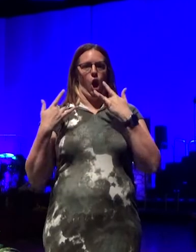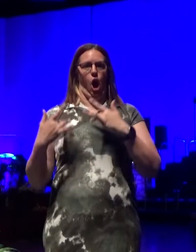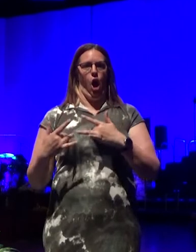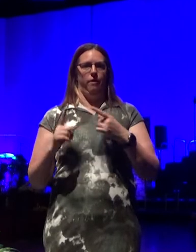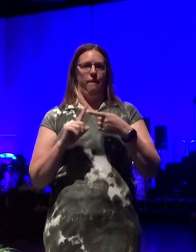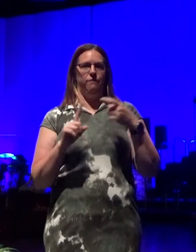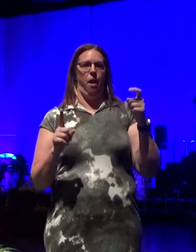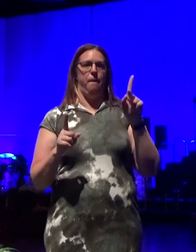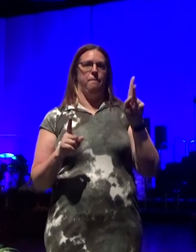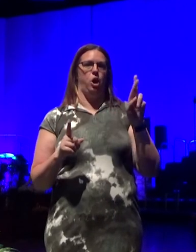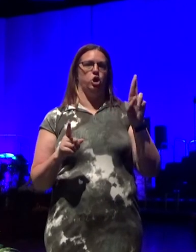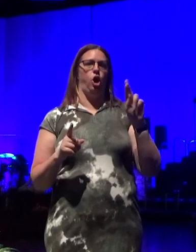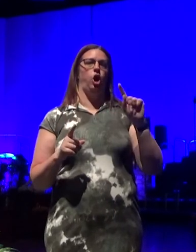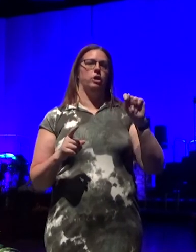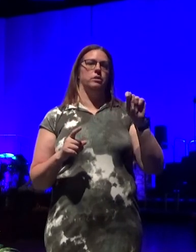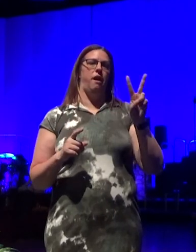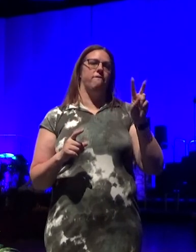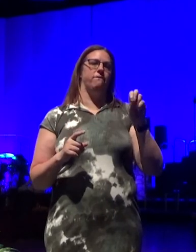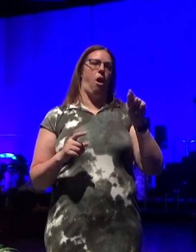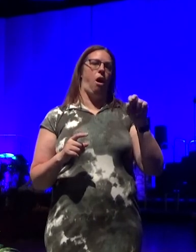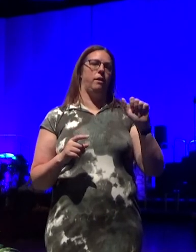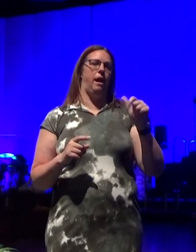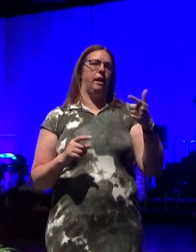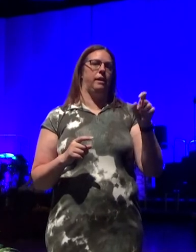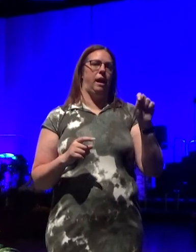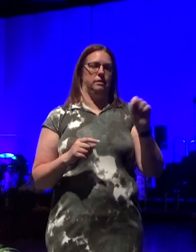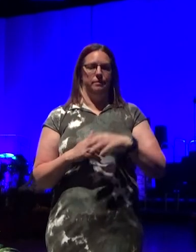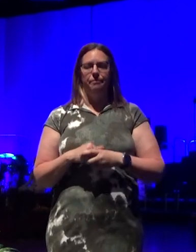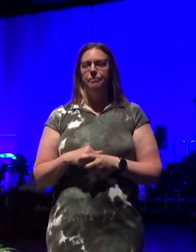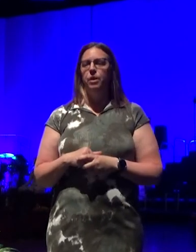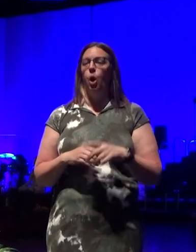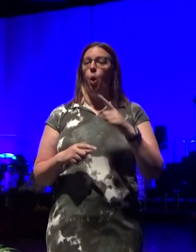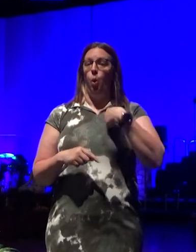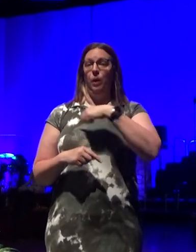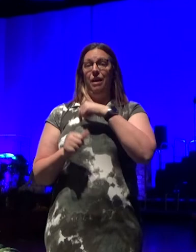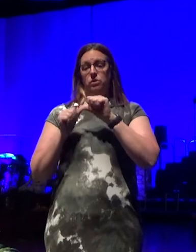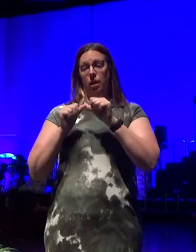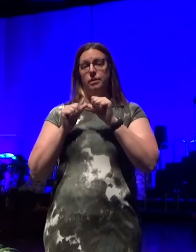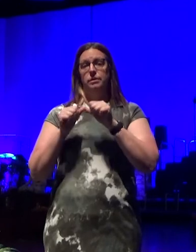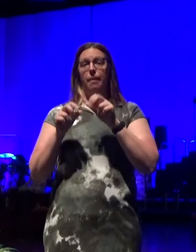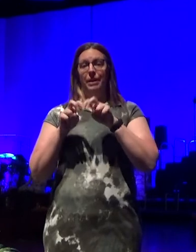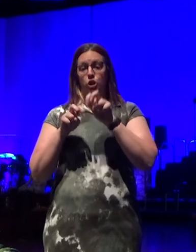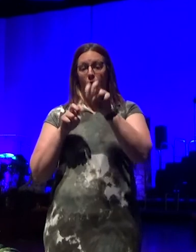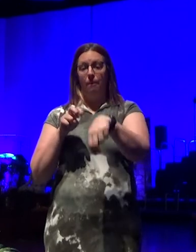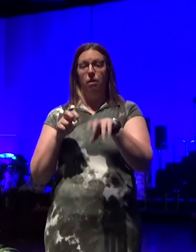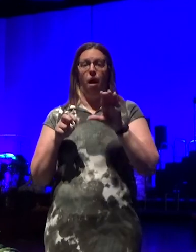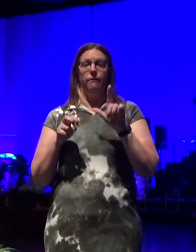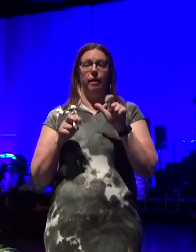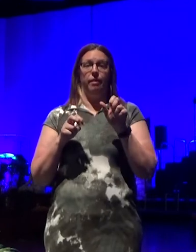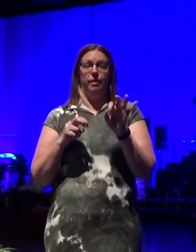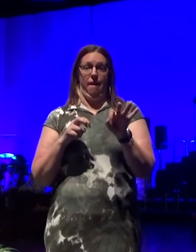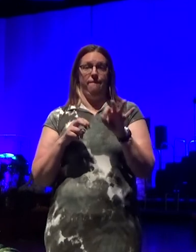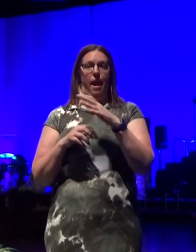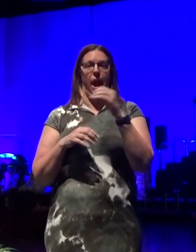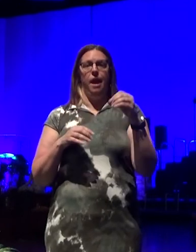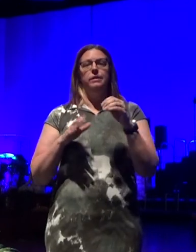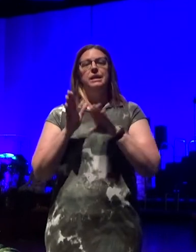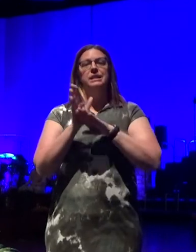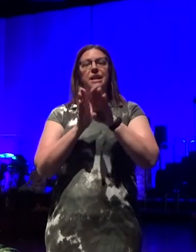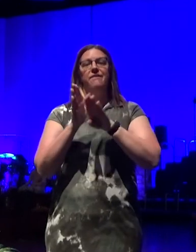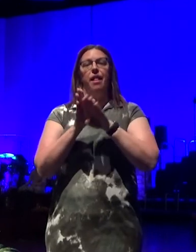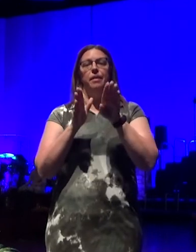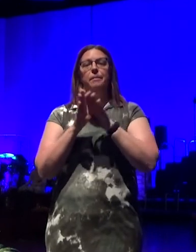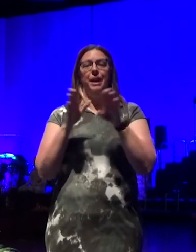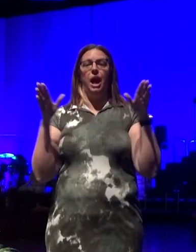Vonnegut. We have to continually be jumping off cliffs and developing our wings on the way